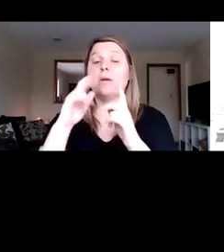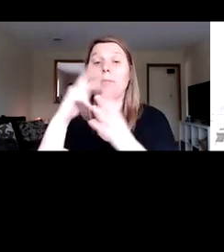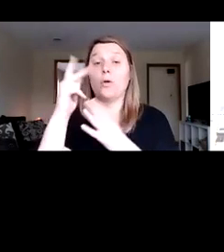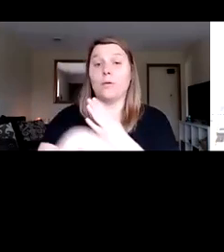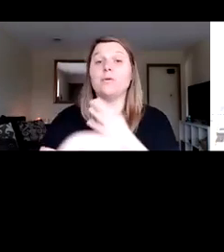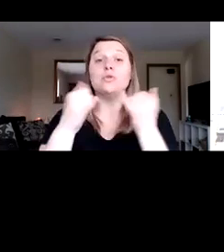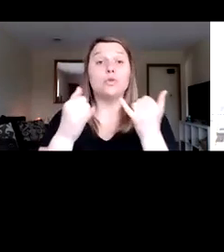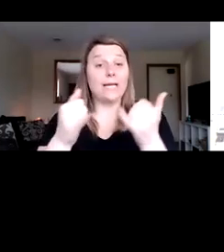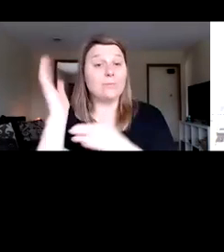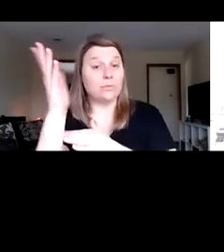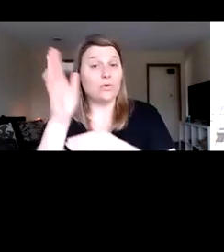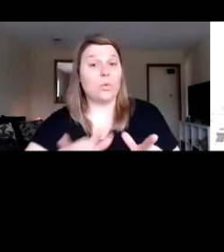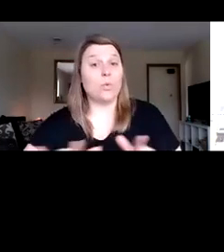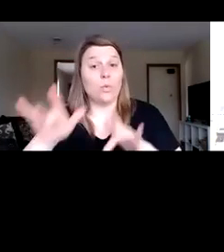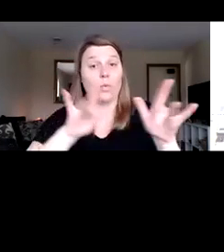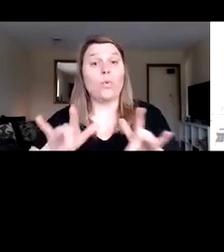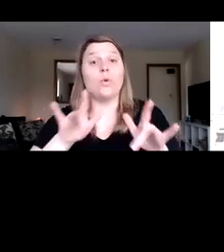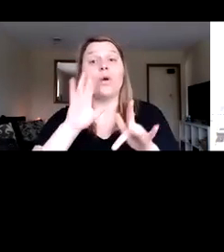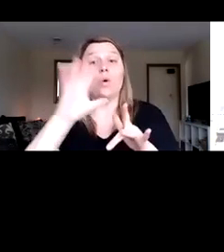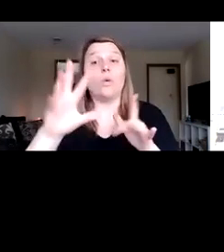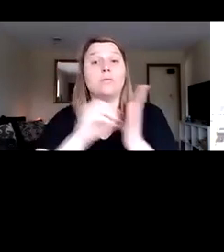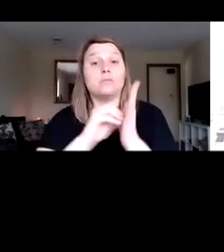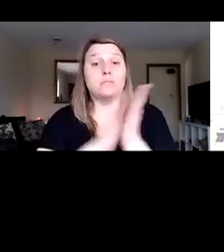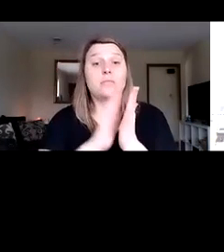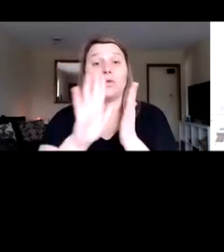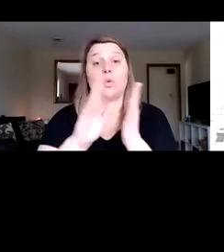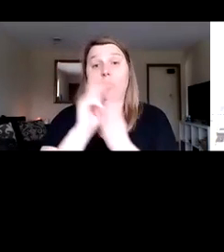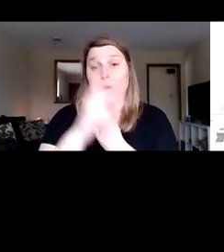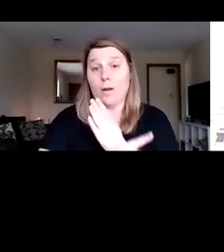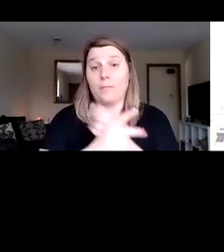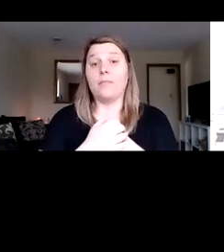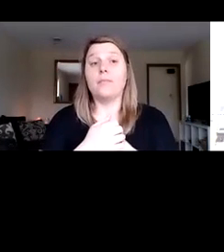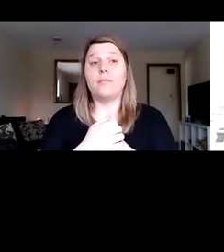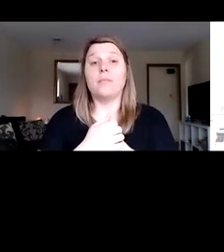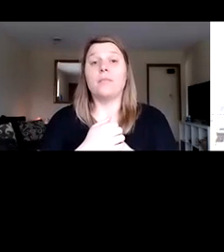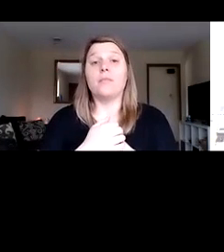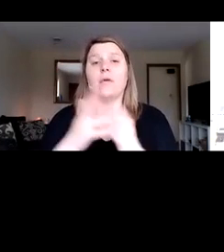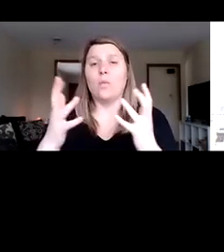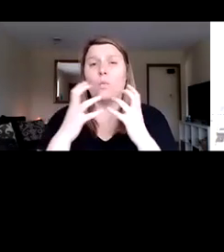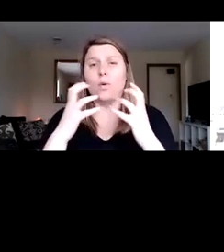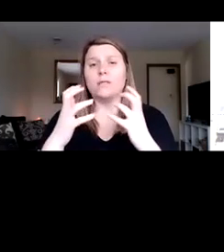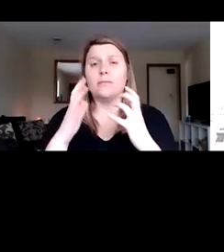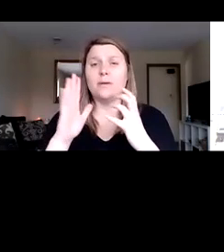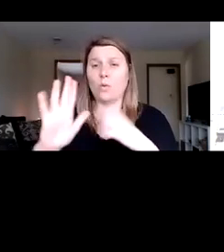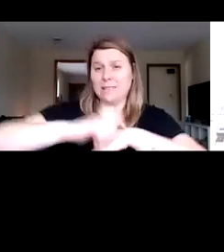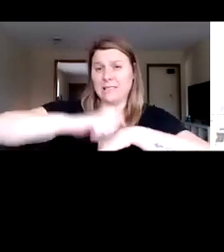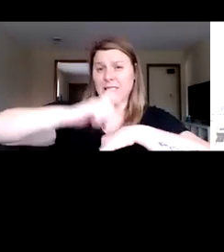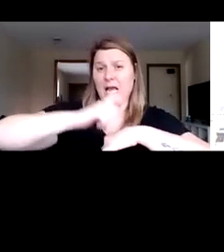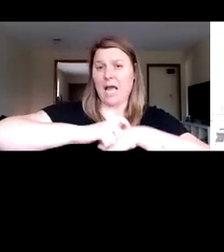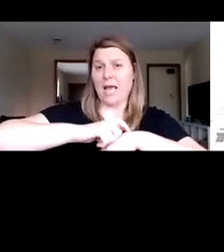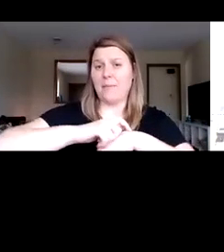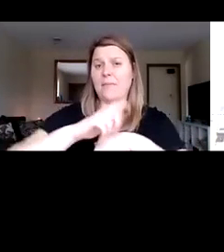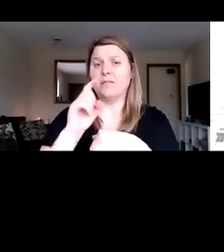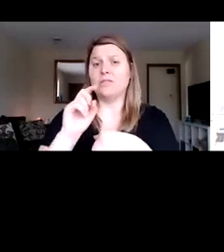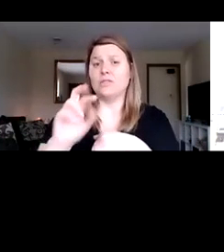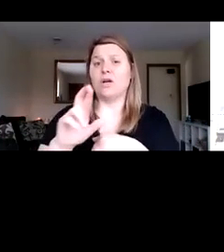being recorded and does count towards your Global Scholars Distinction Program. I want to be conscientious of your time, Dr. Timothy